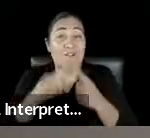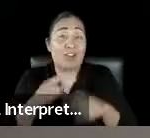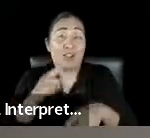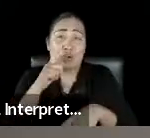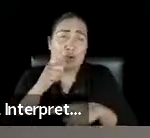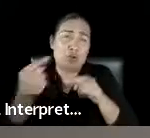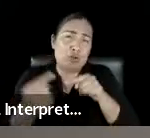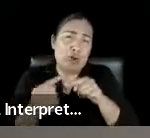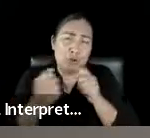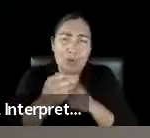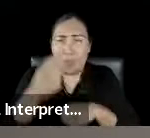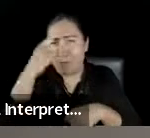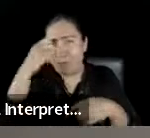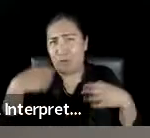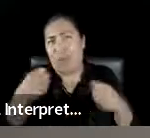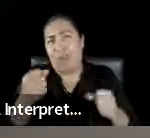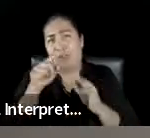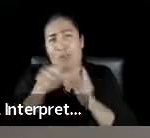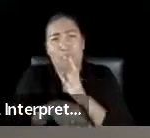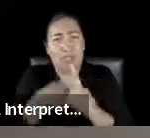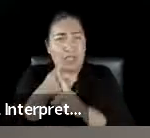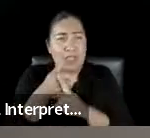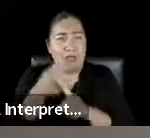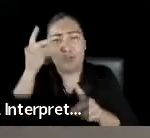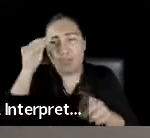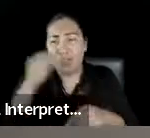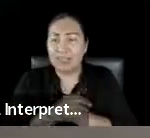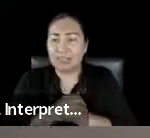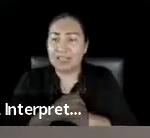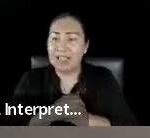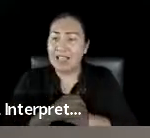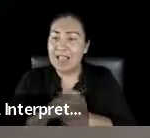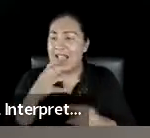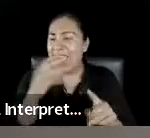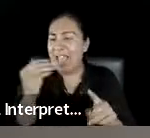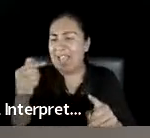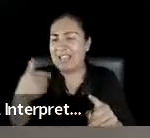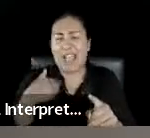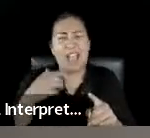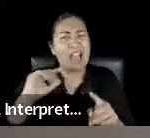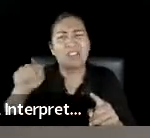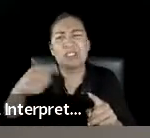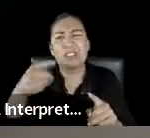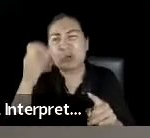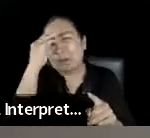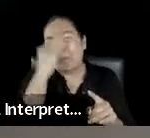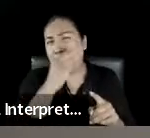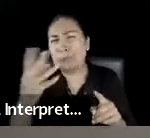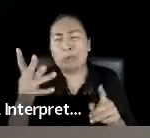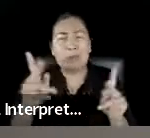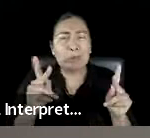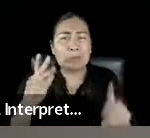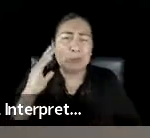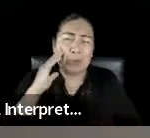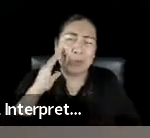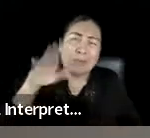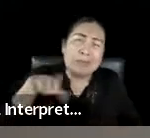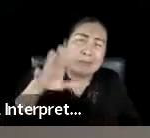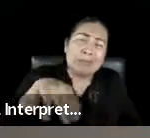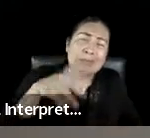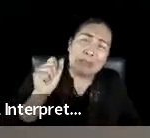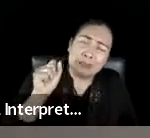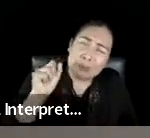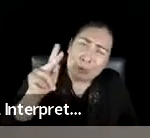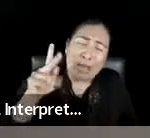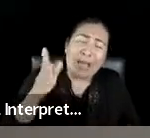with mental health and suicidal thoughts, and I just wanted to let people know that it's okay to reach out for